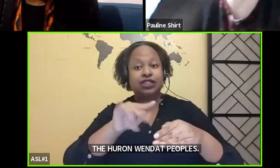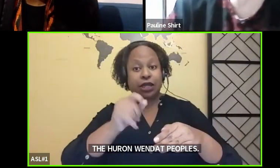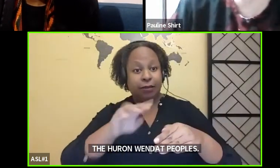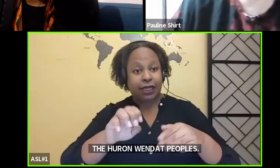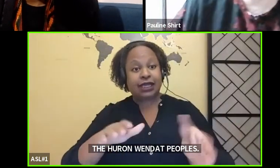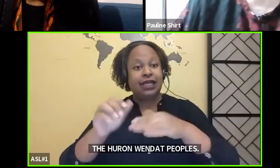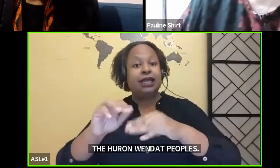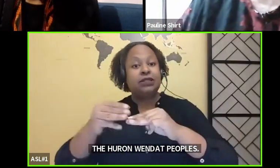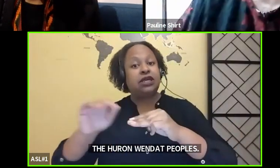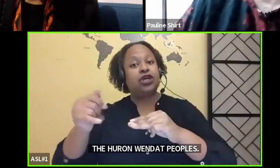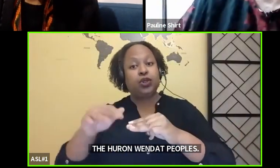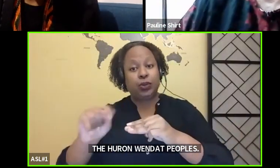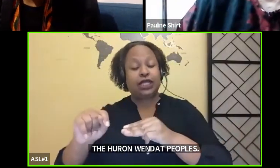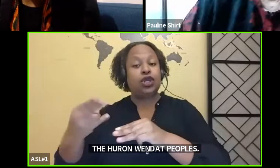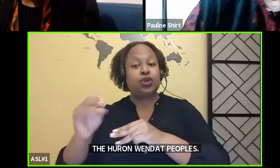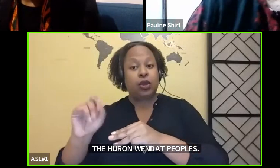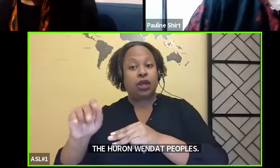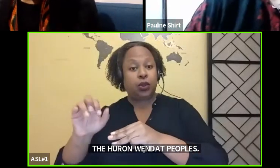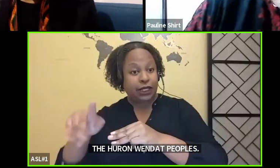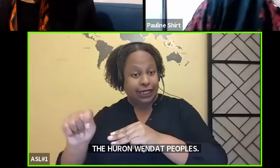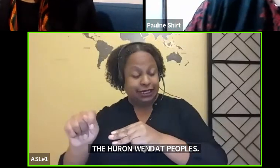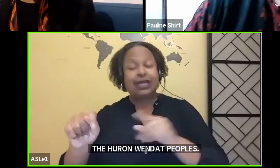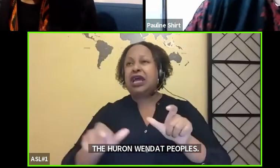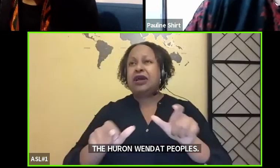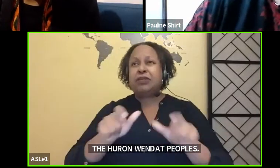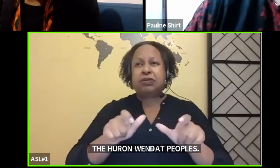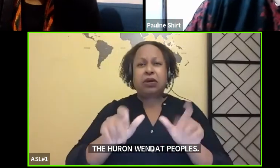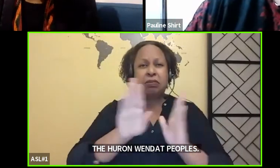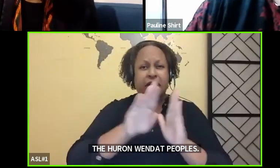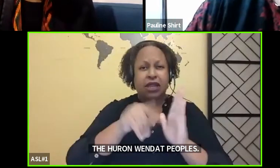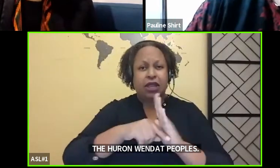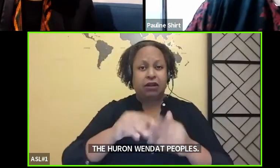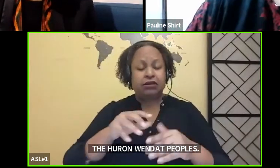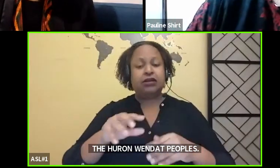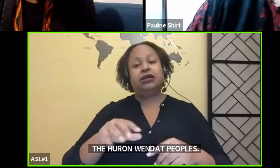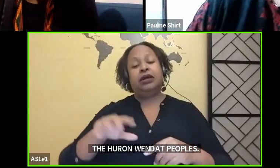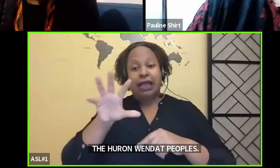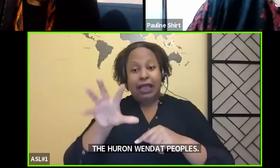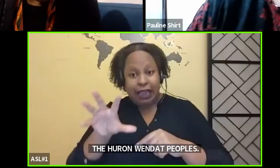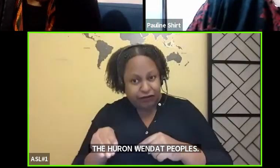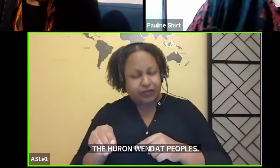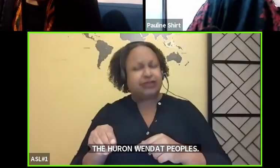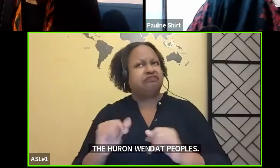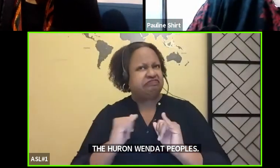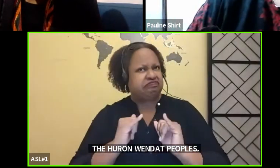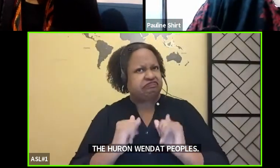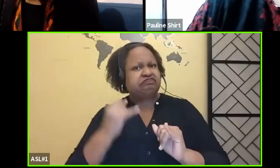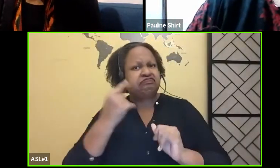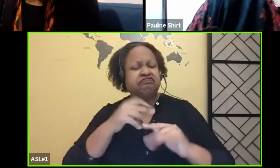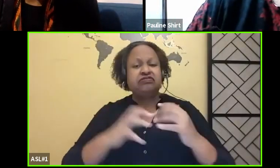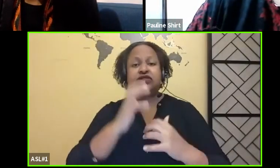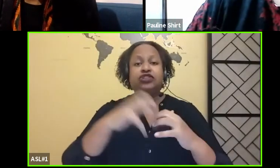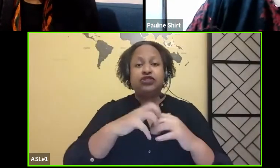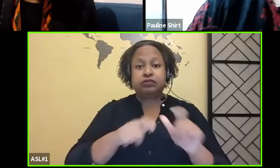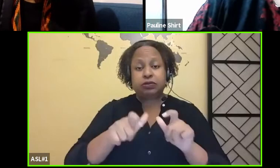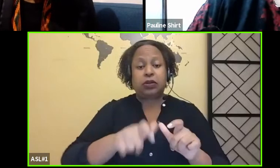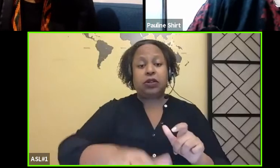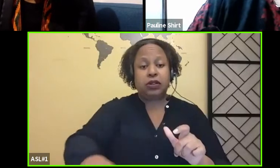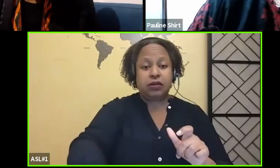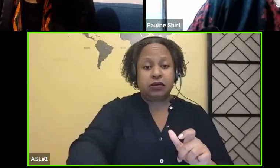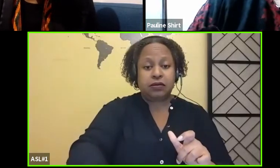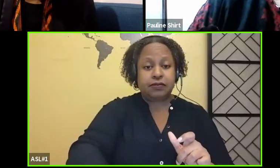that their courage and their labor, their creations, their wisdom, their teachings, their resistance